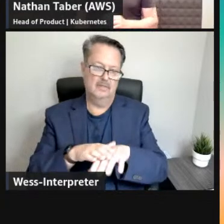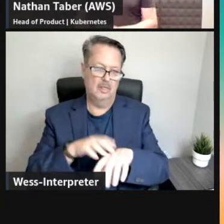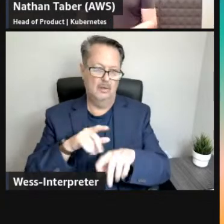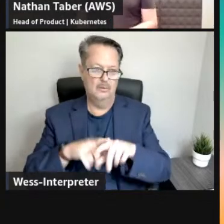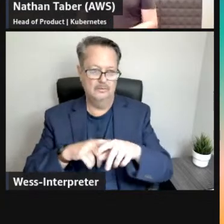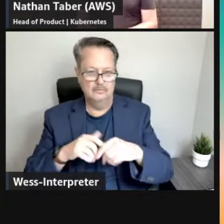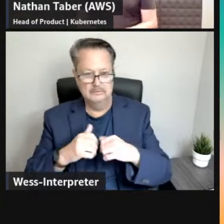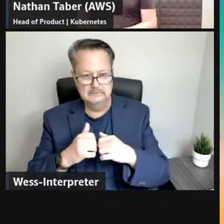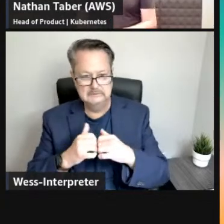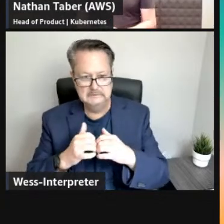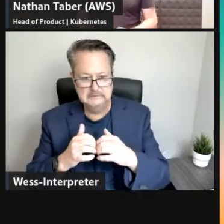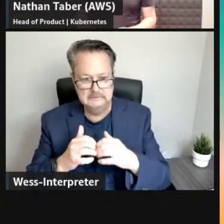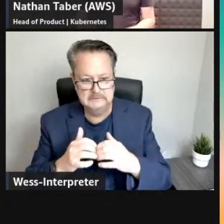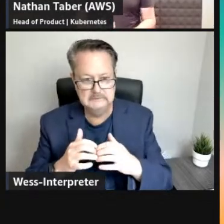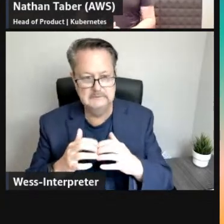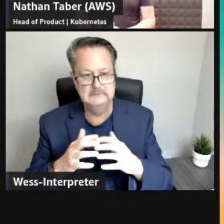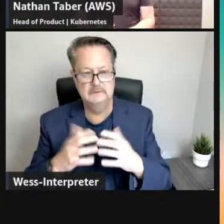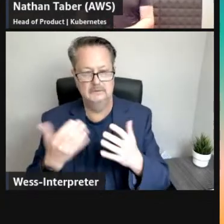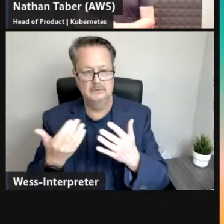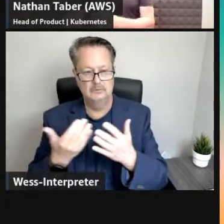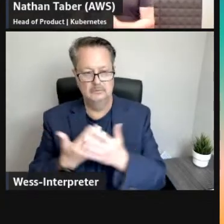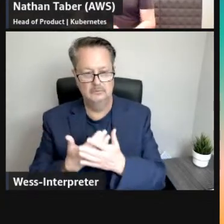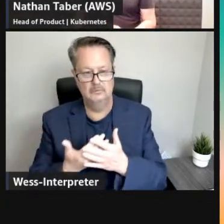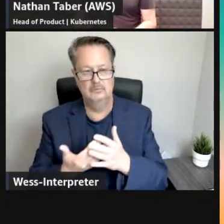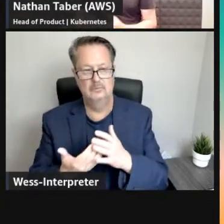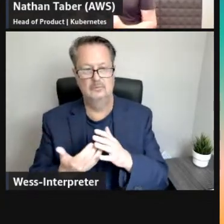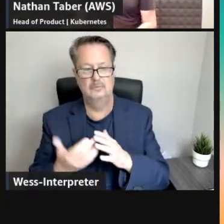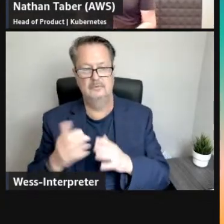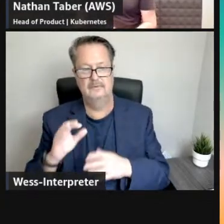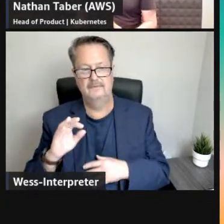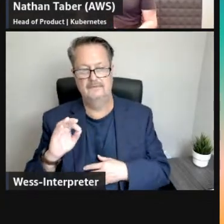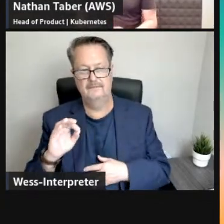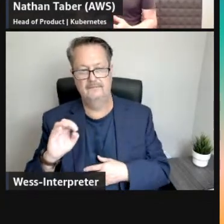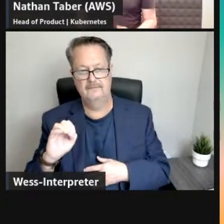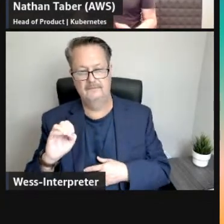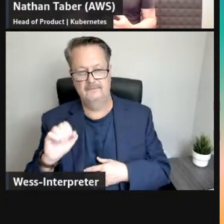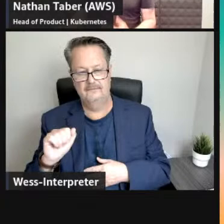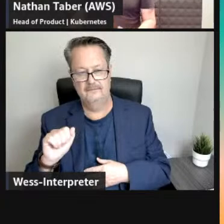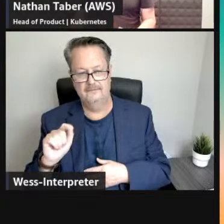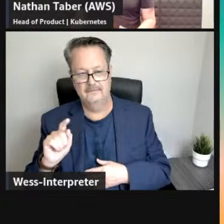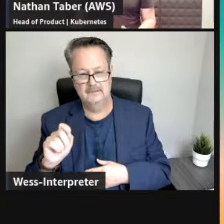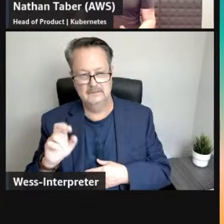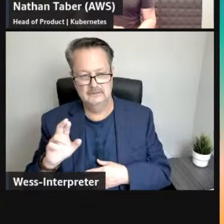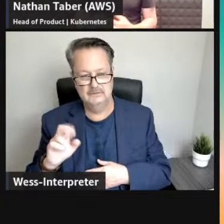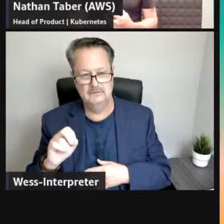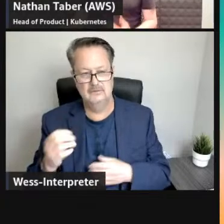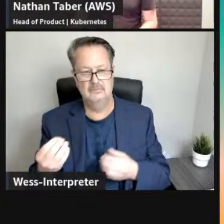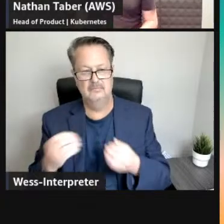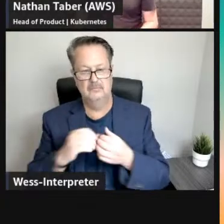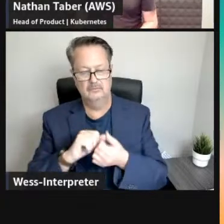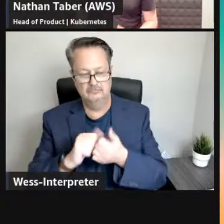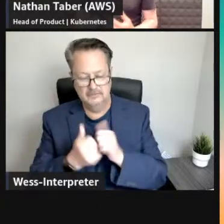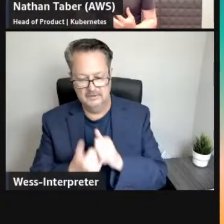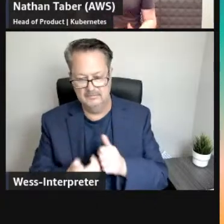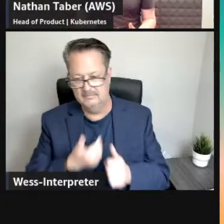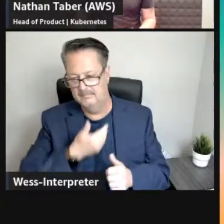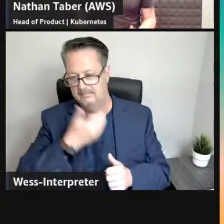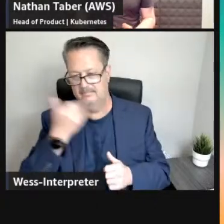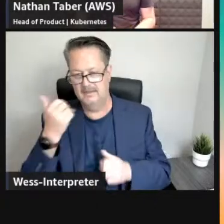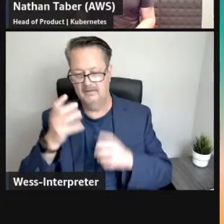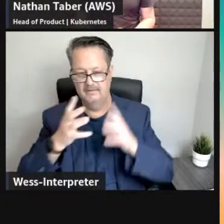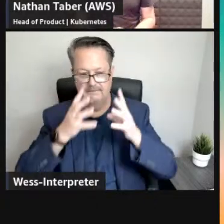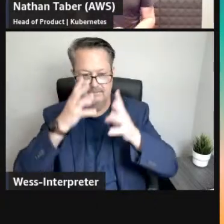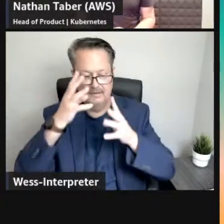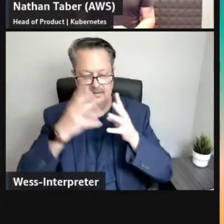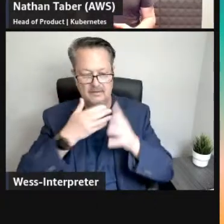So standardizing those operations so that you can make more changes more quickly leads to better innovation, leads to competitiveness. This is a big